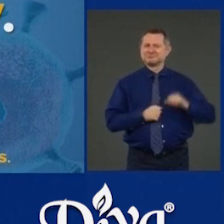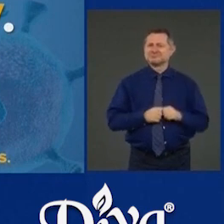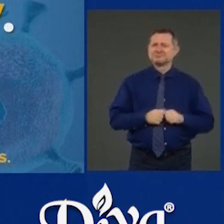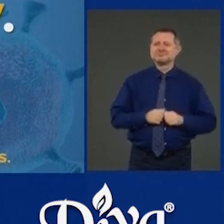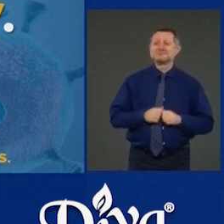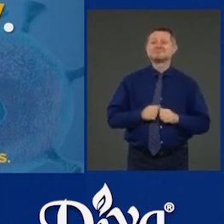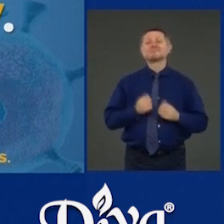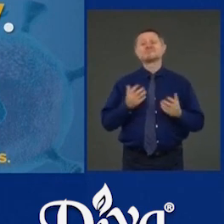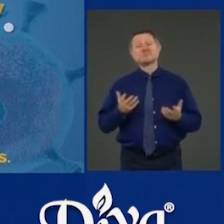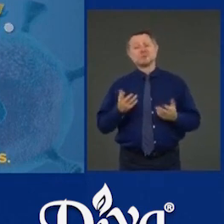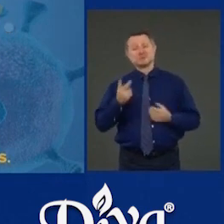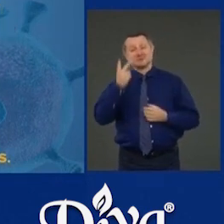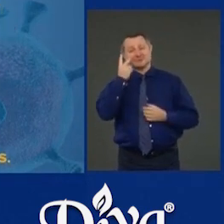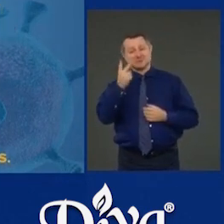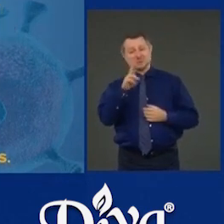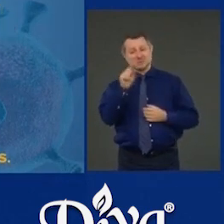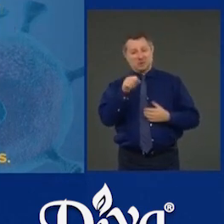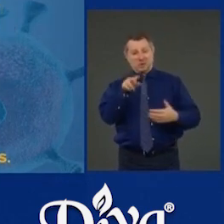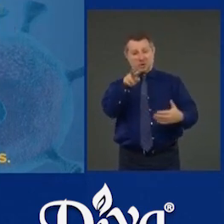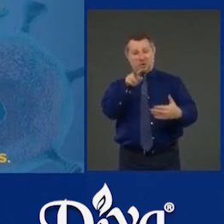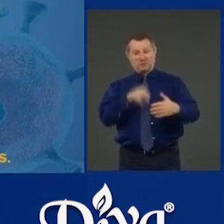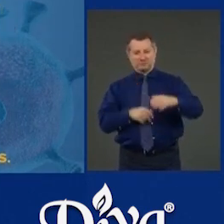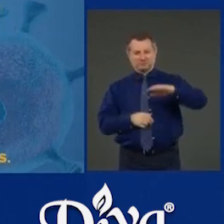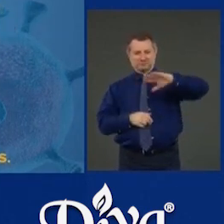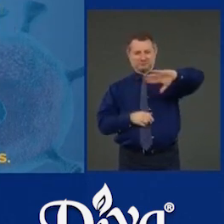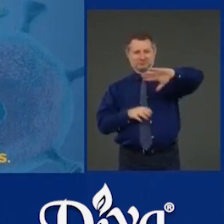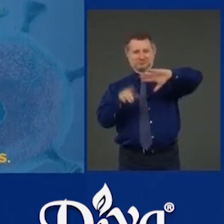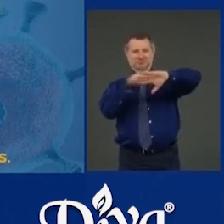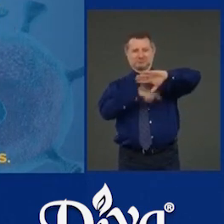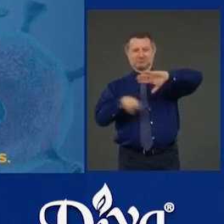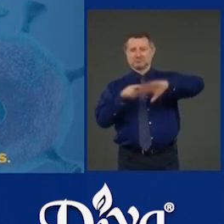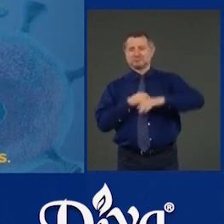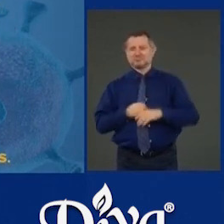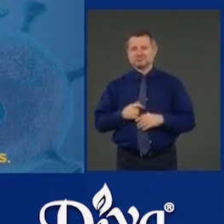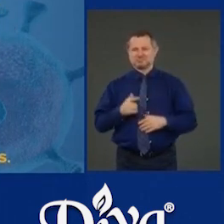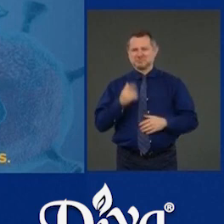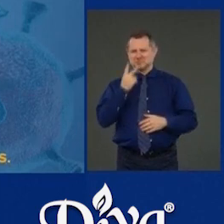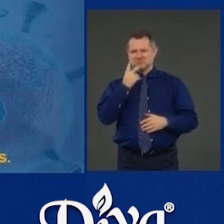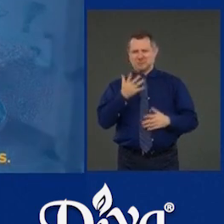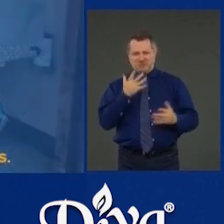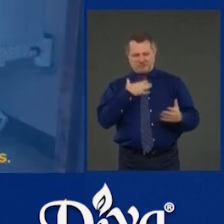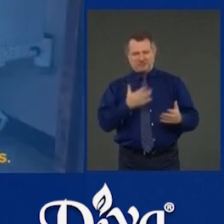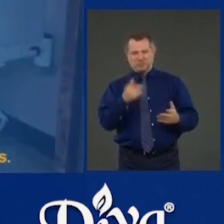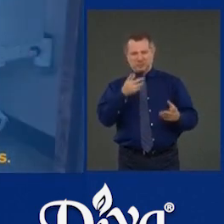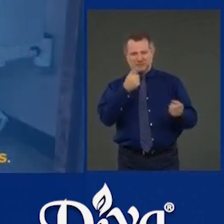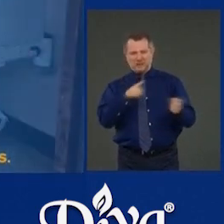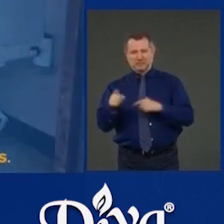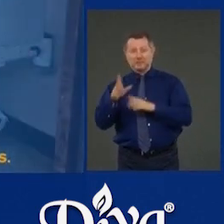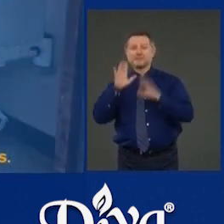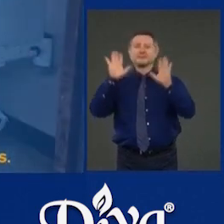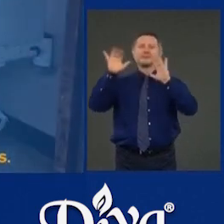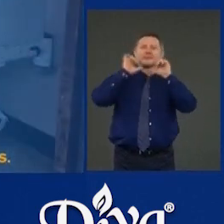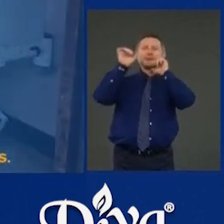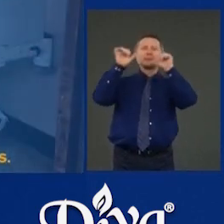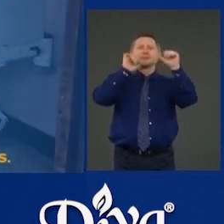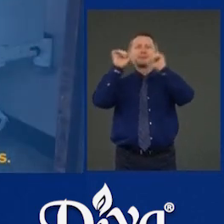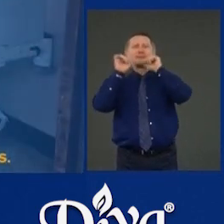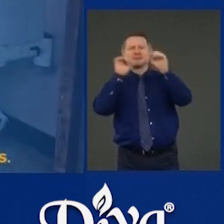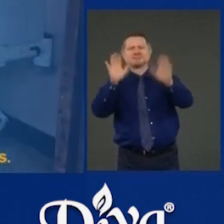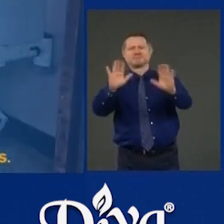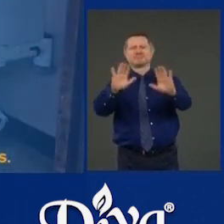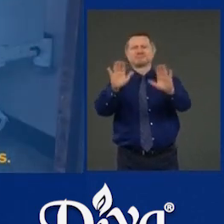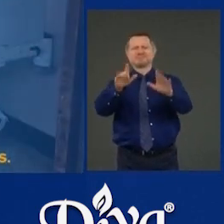nationally, we should admit the reality. Denial is not a life strategy. It never is.